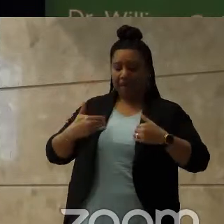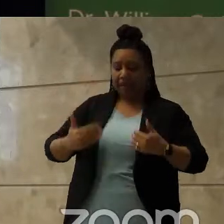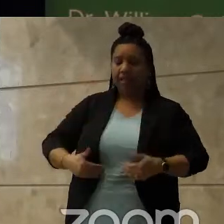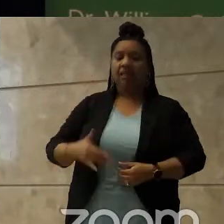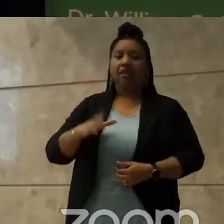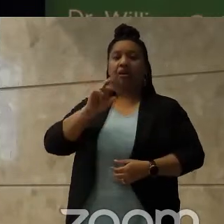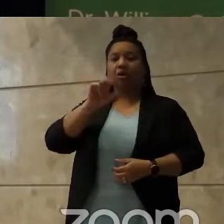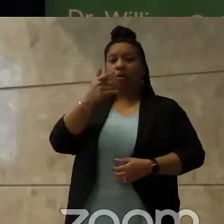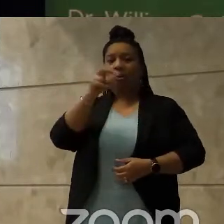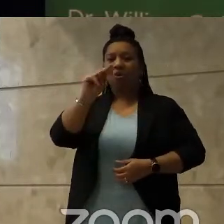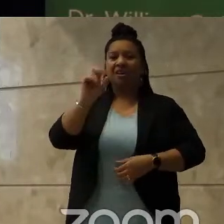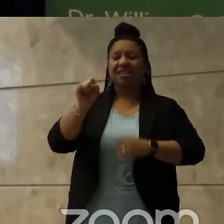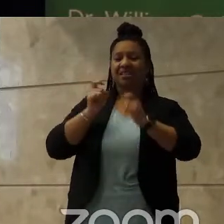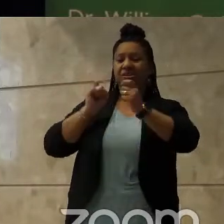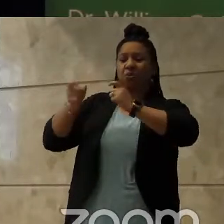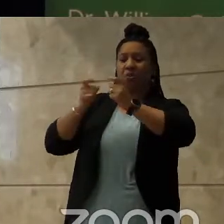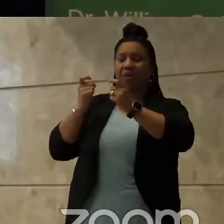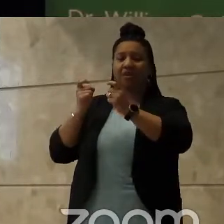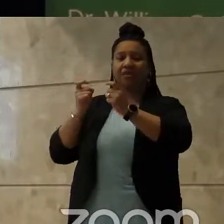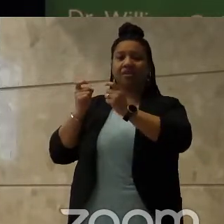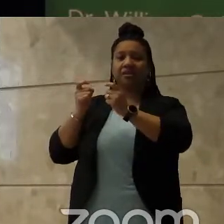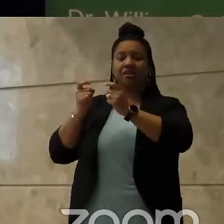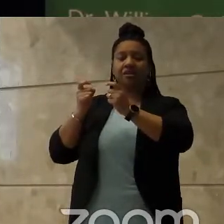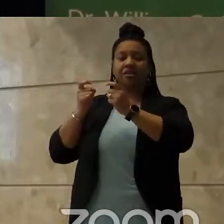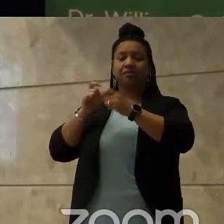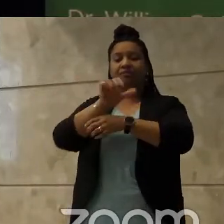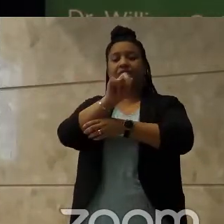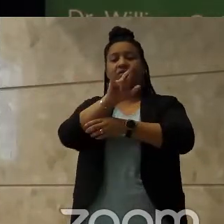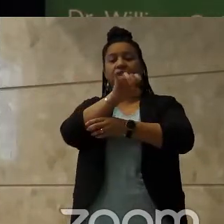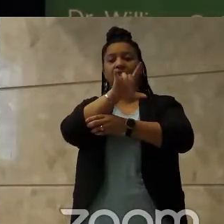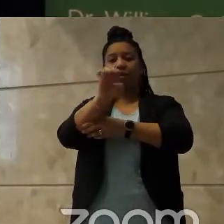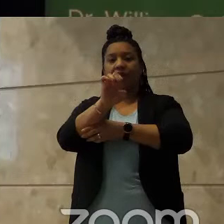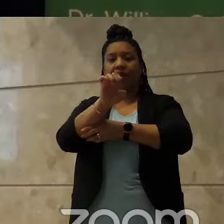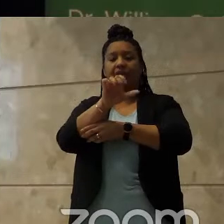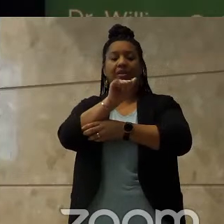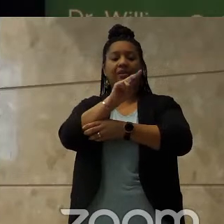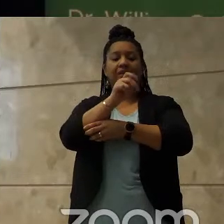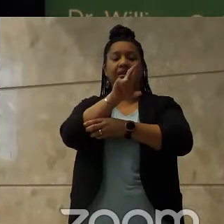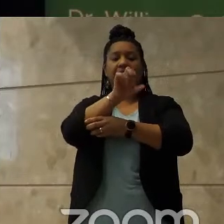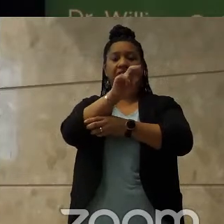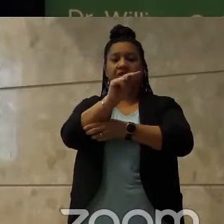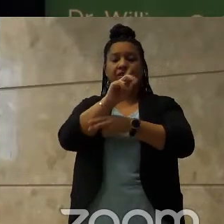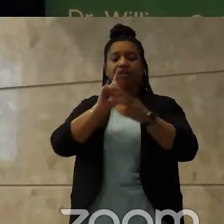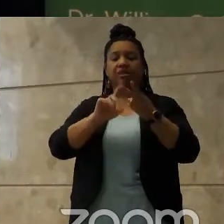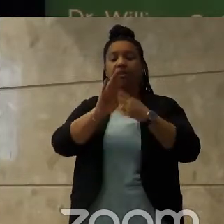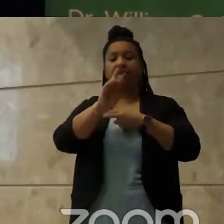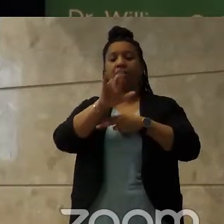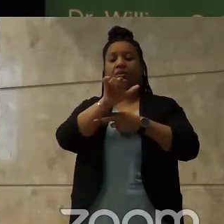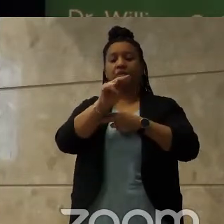this sit with you. No. Ariel Anderson, Brian, Frazier,